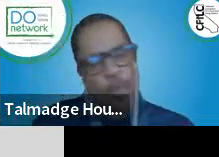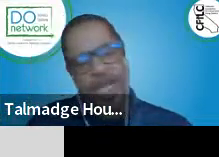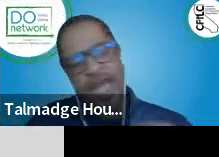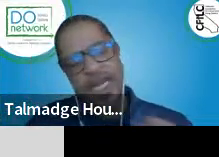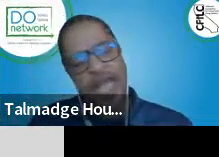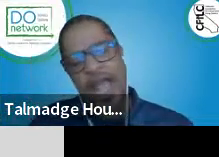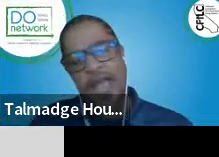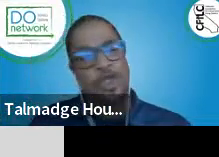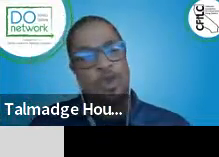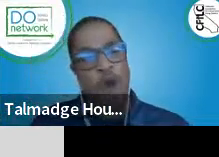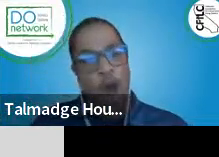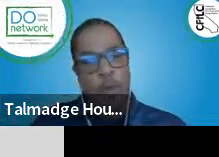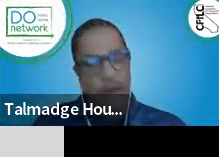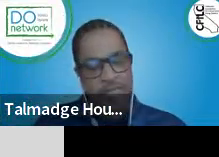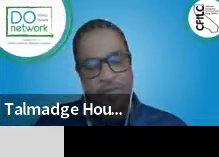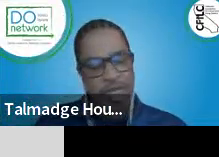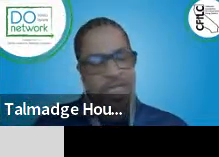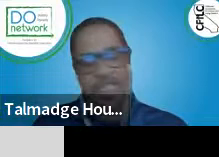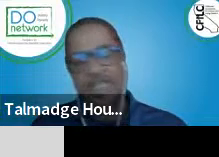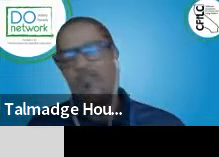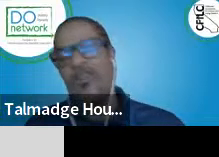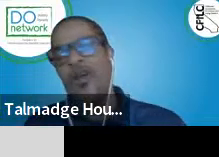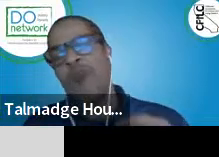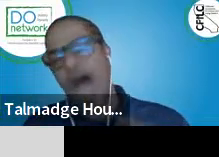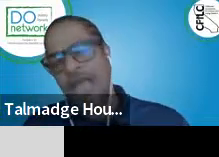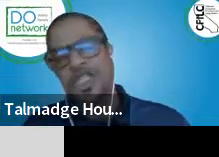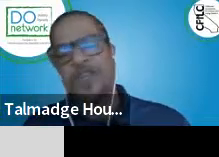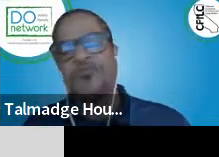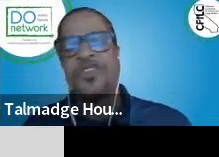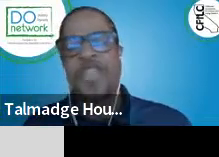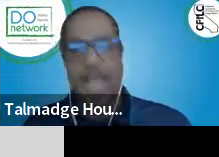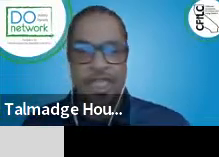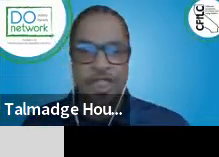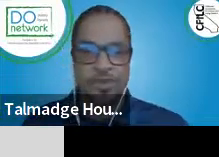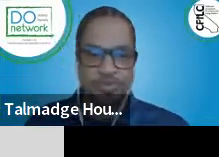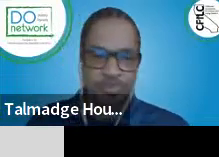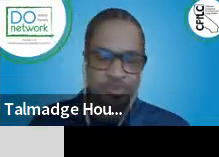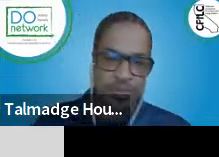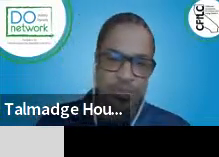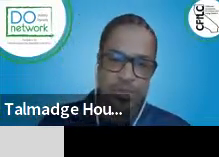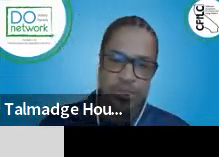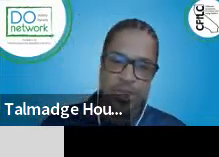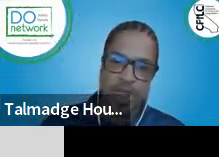while staying open and engaged to all possibilities of positive change.